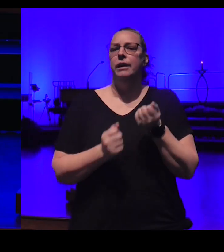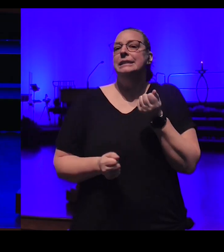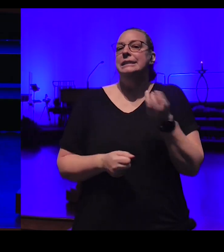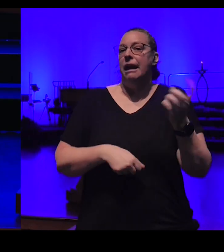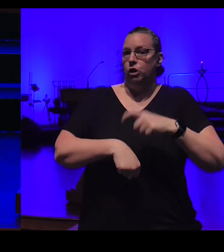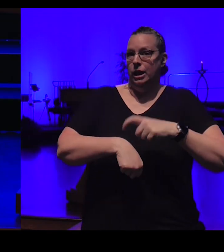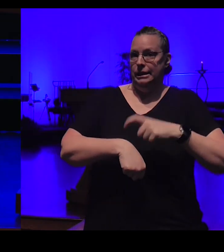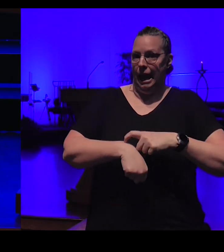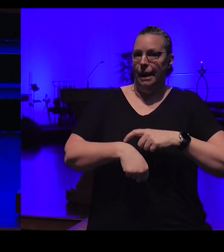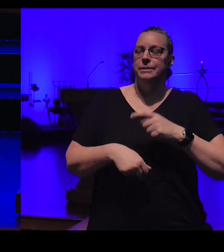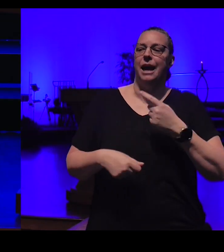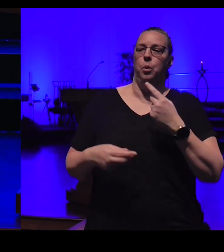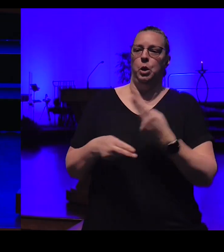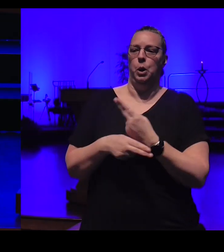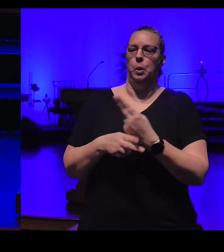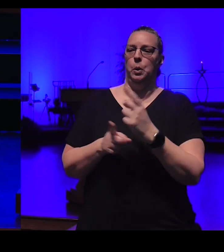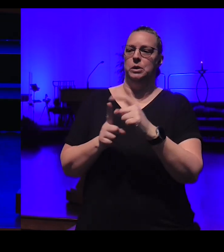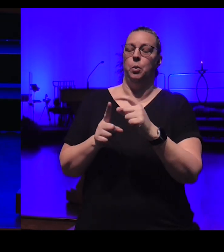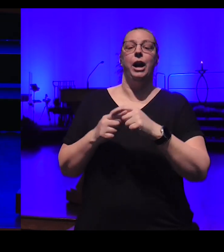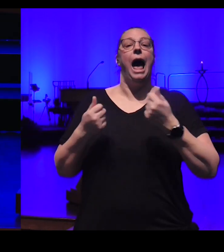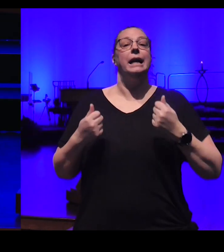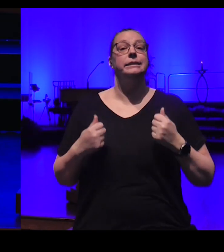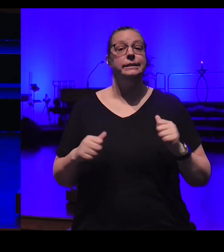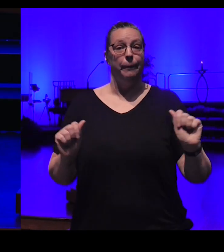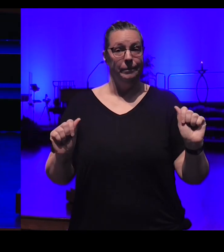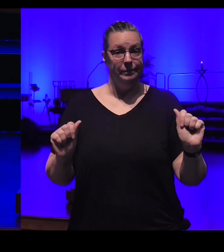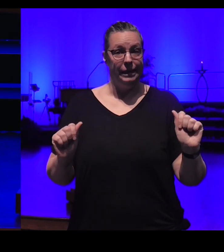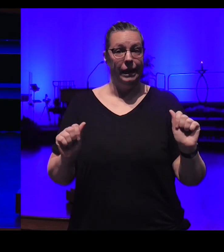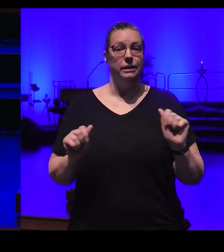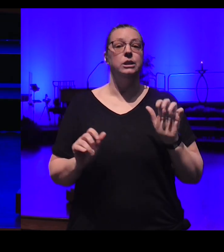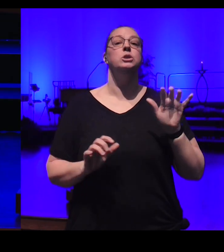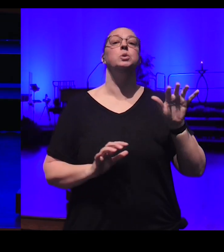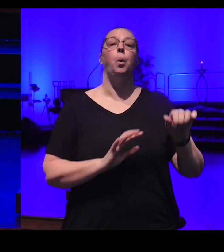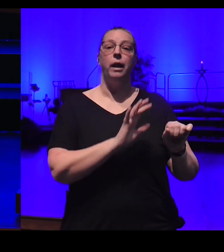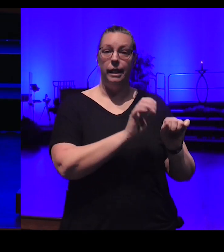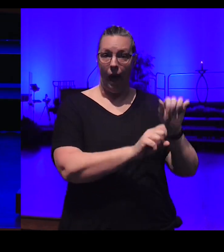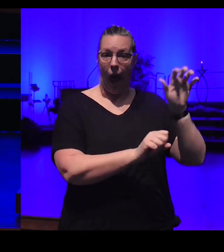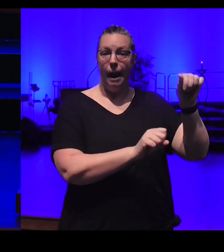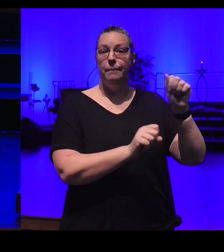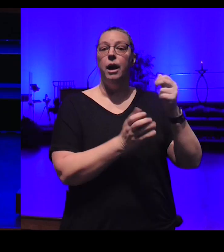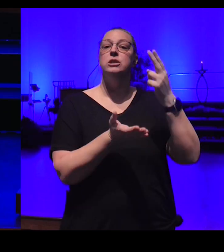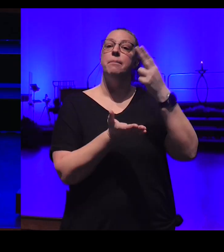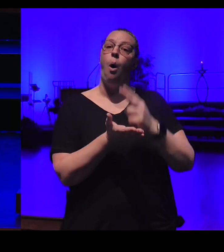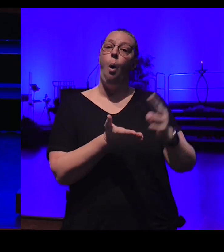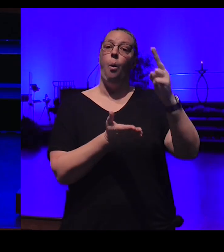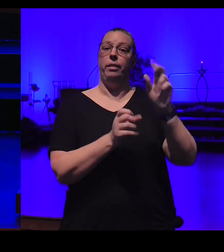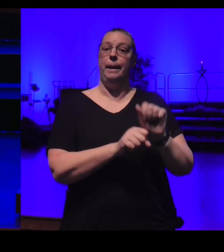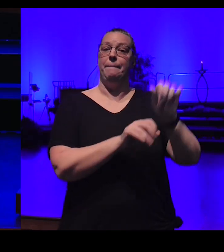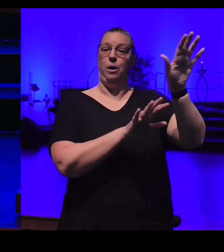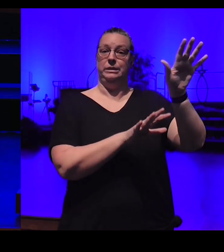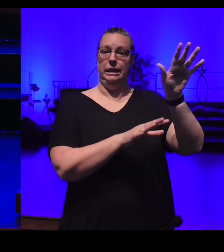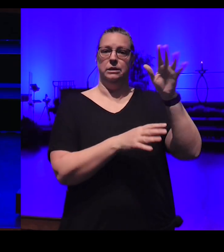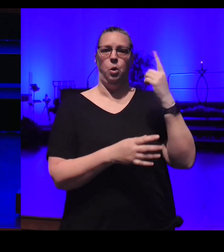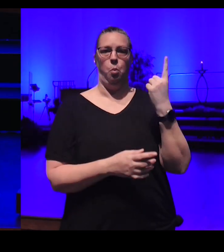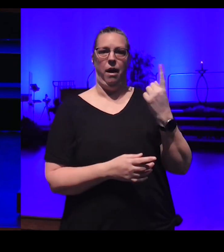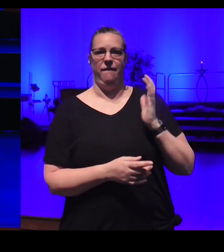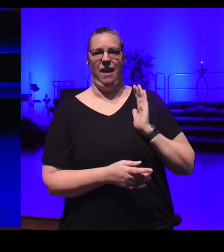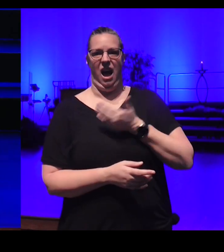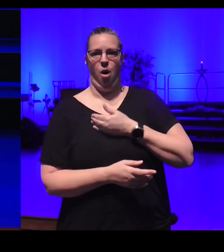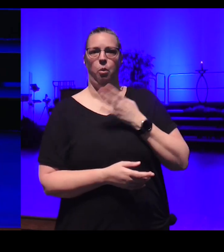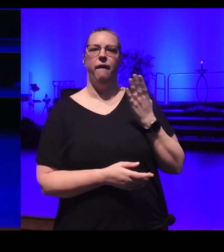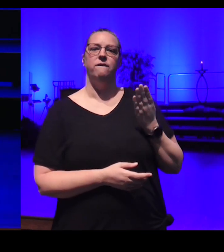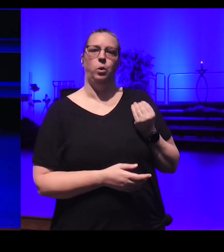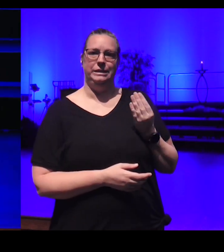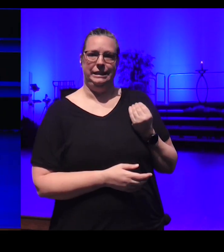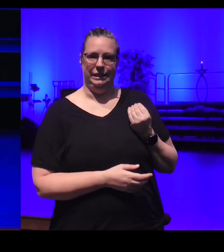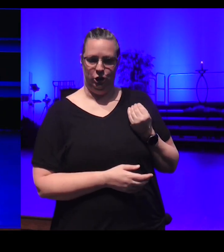and I will use the word attempted, to climb some holy mountains. One was right here in Colorado, one of the 14ers